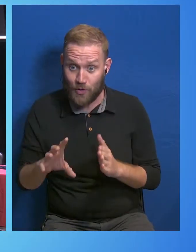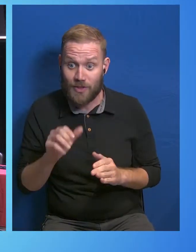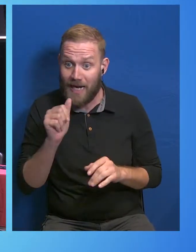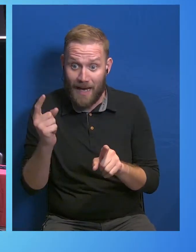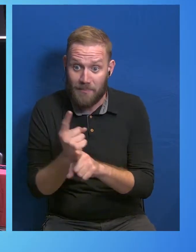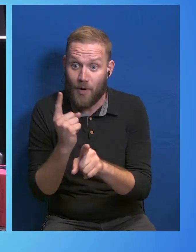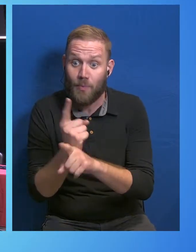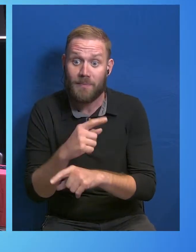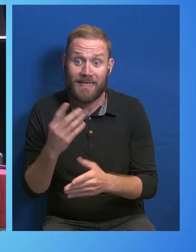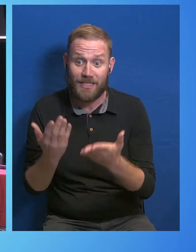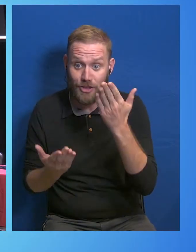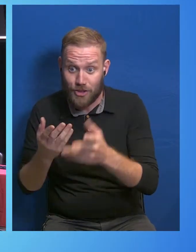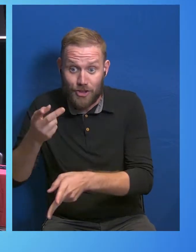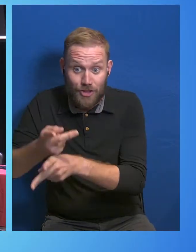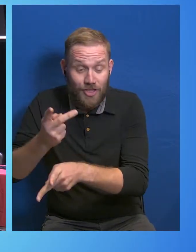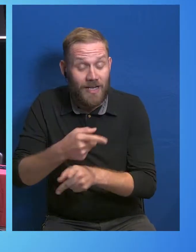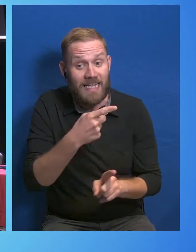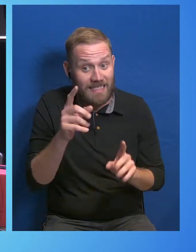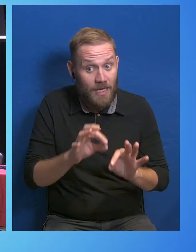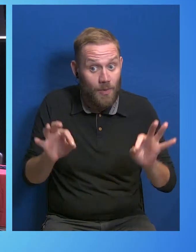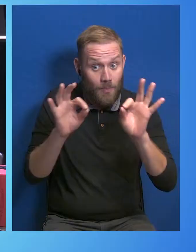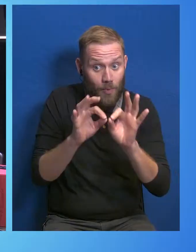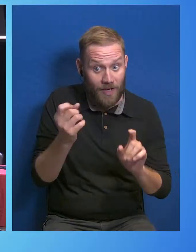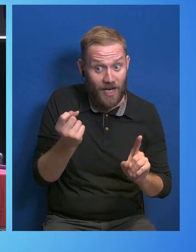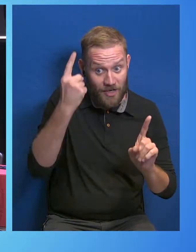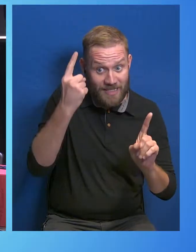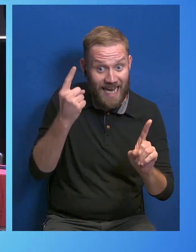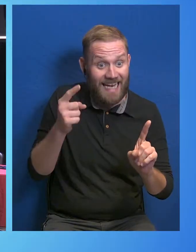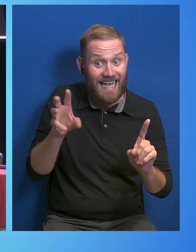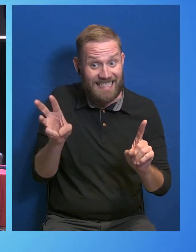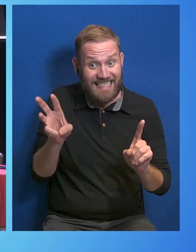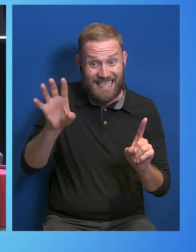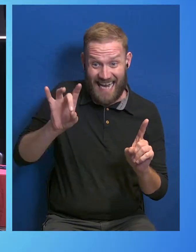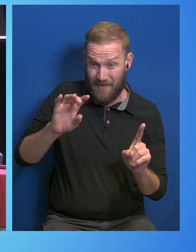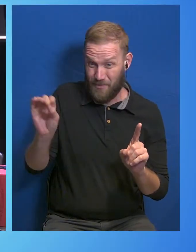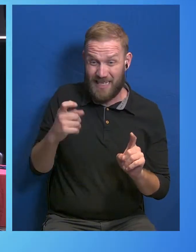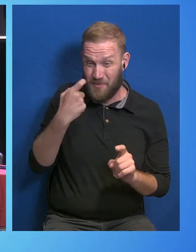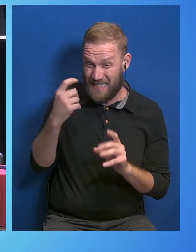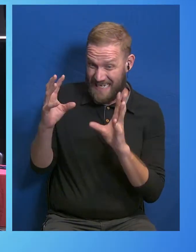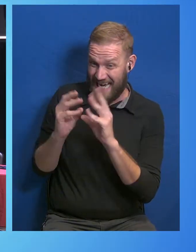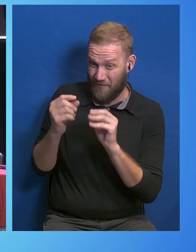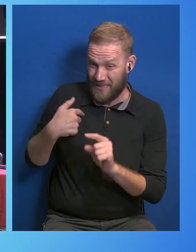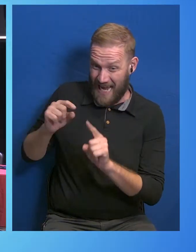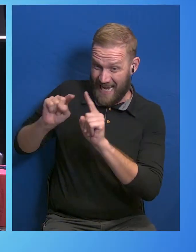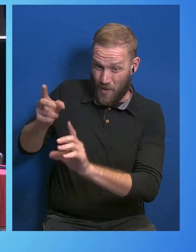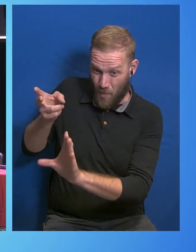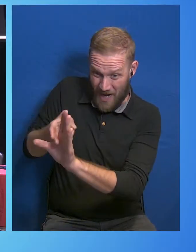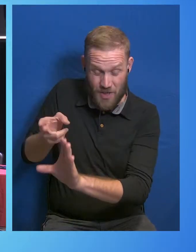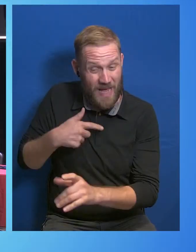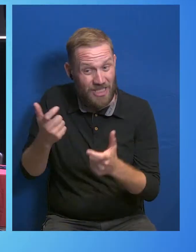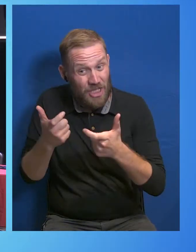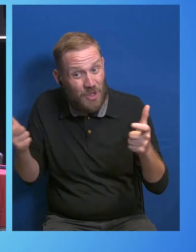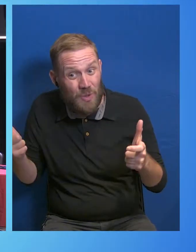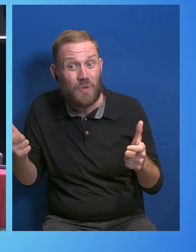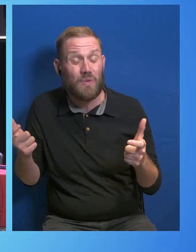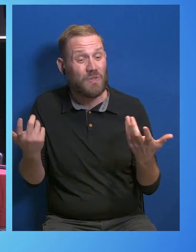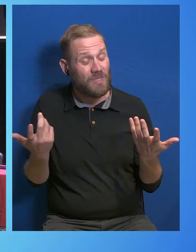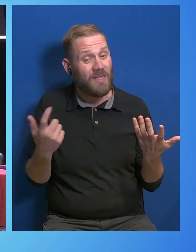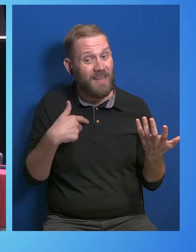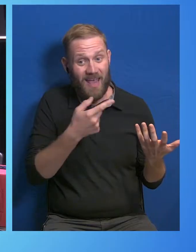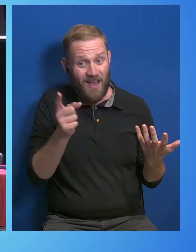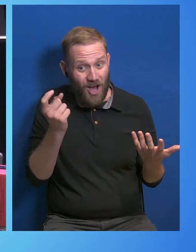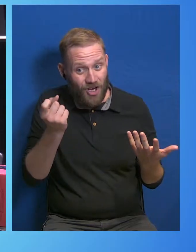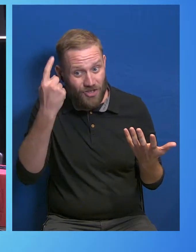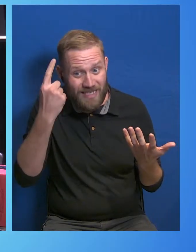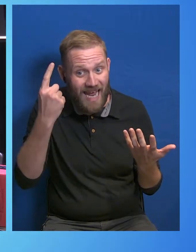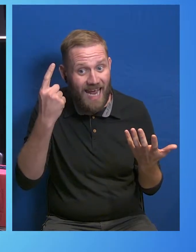important for them to understand that 65% that we got in our conference that's huge. That is huge. So they understand